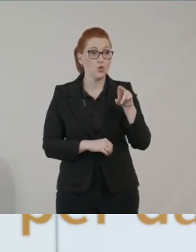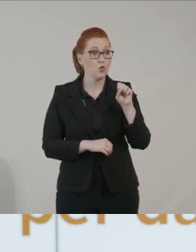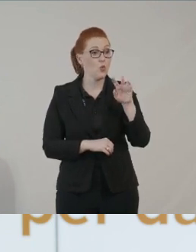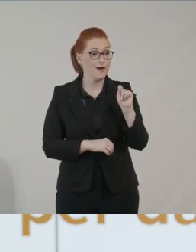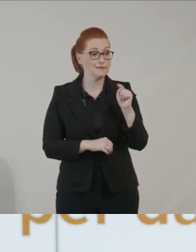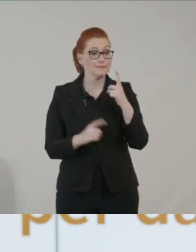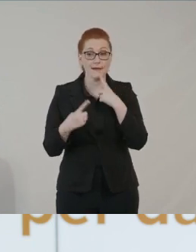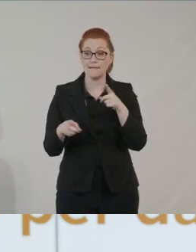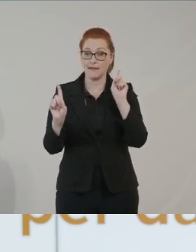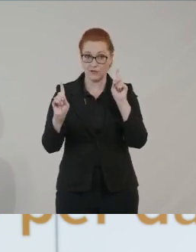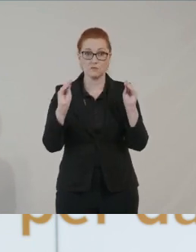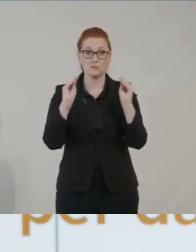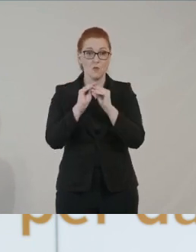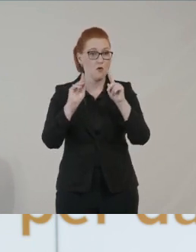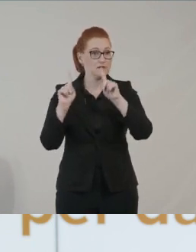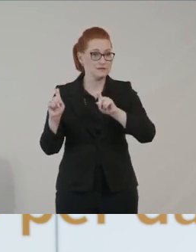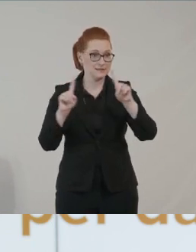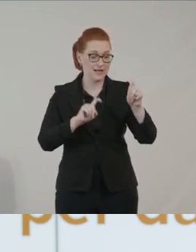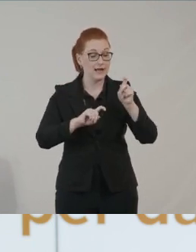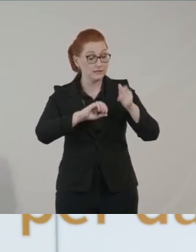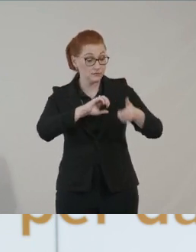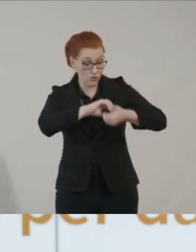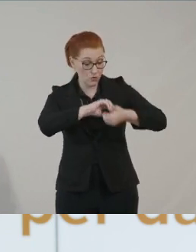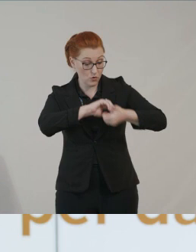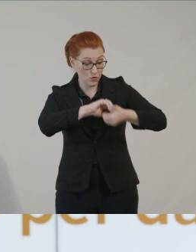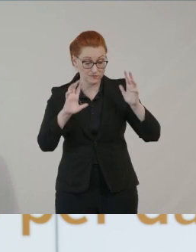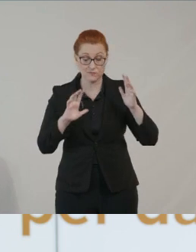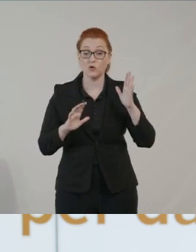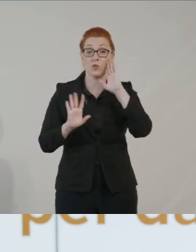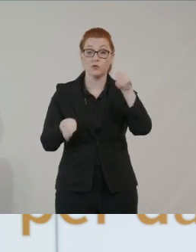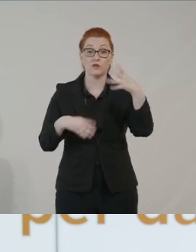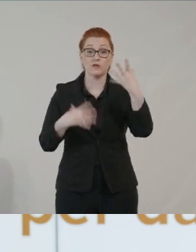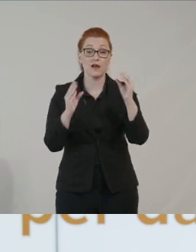partnership with them to announce more antibody testing that